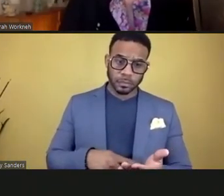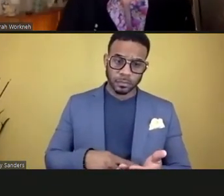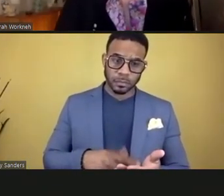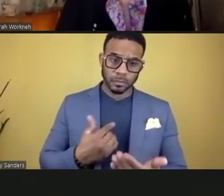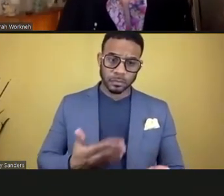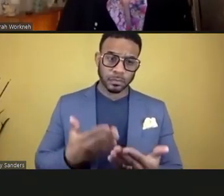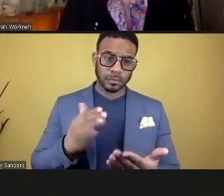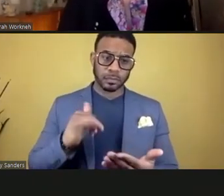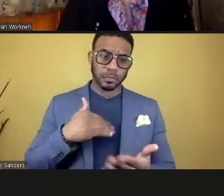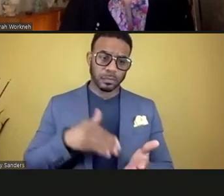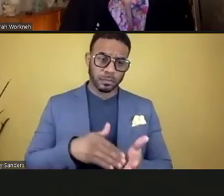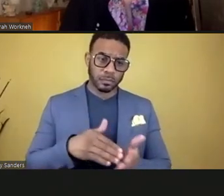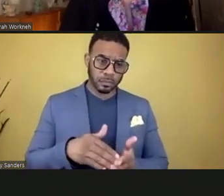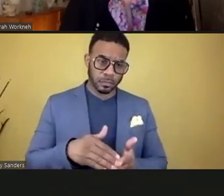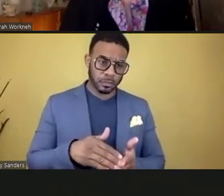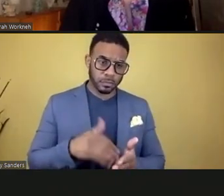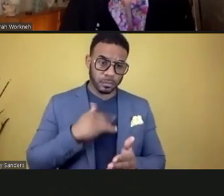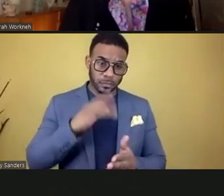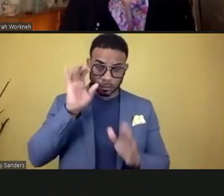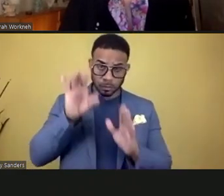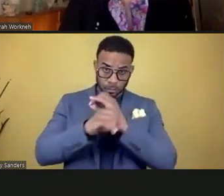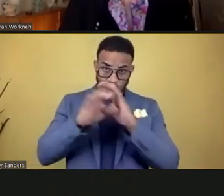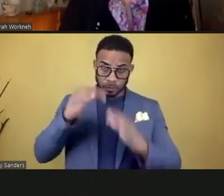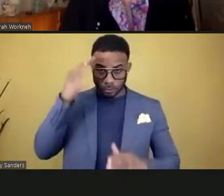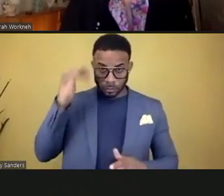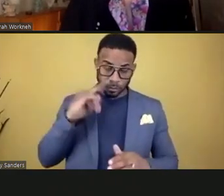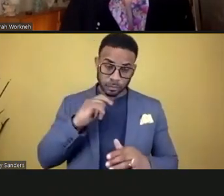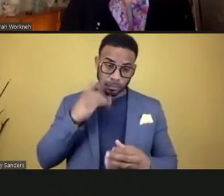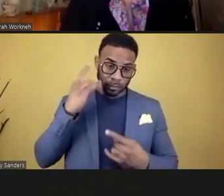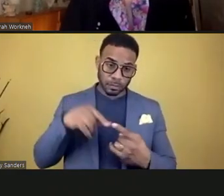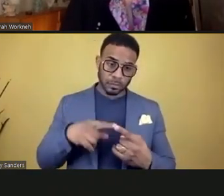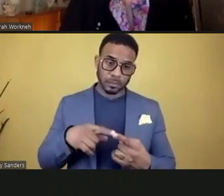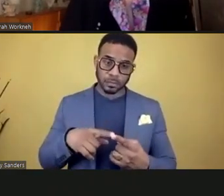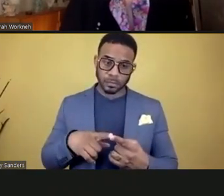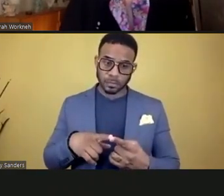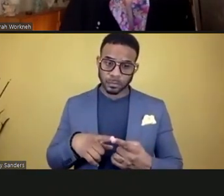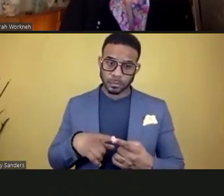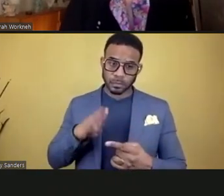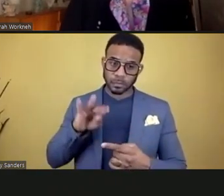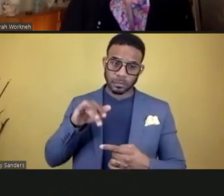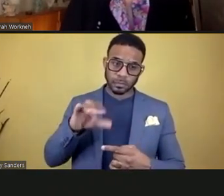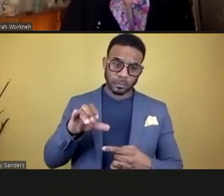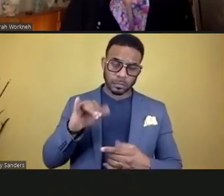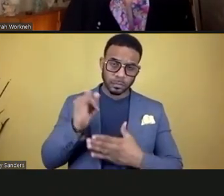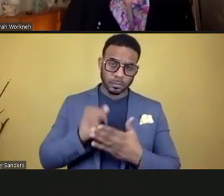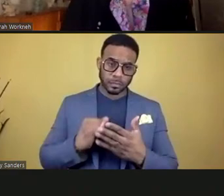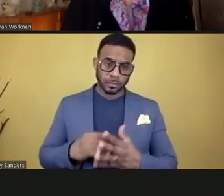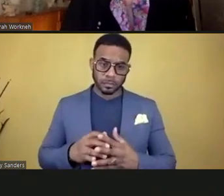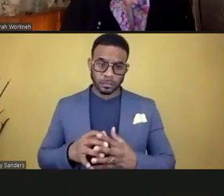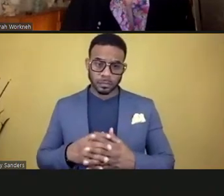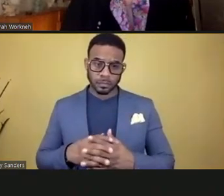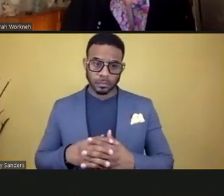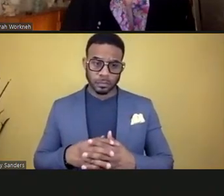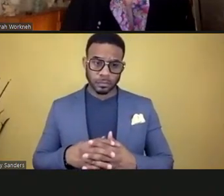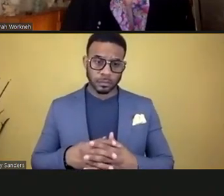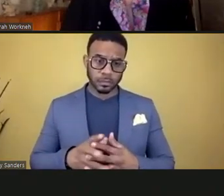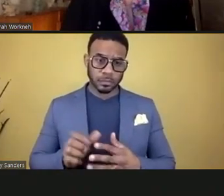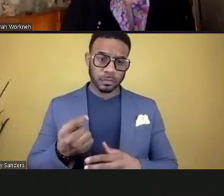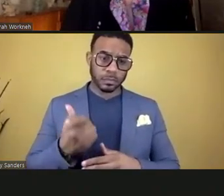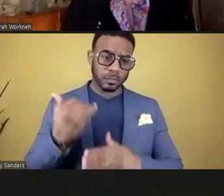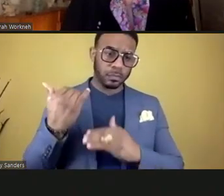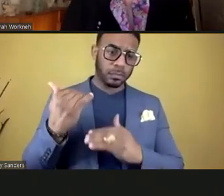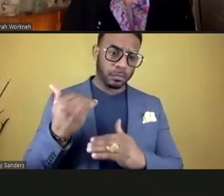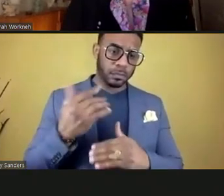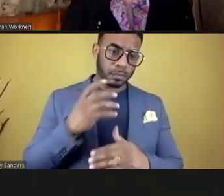suggesting that we often have a picture in our head when we think about a BIPOC artist. And it's a limited